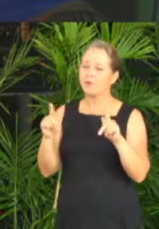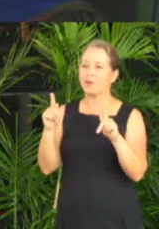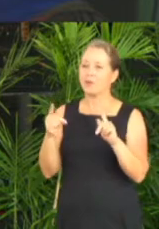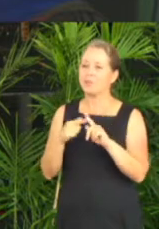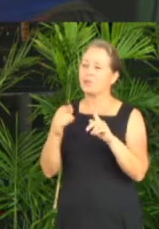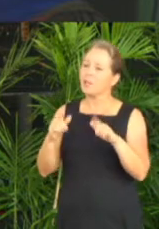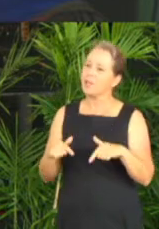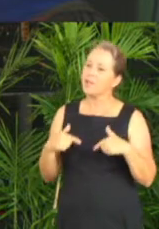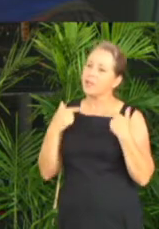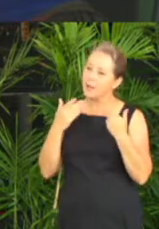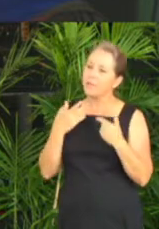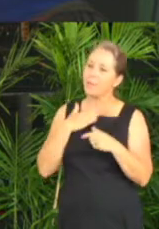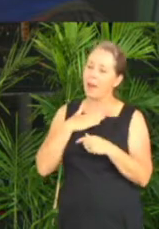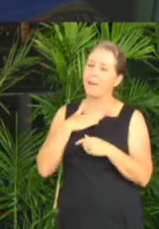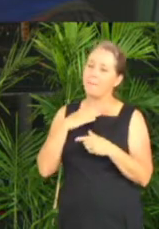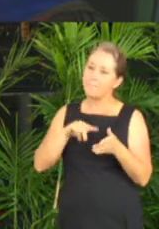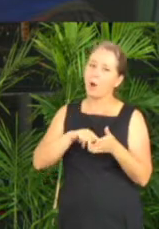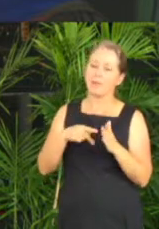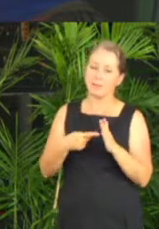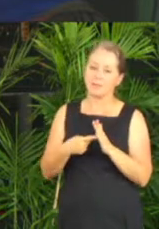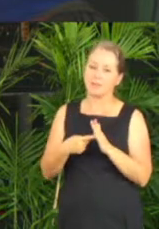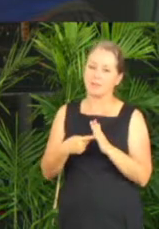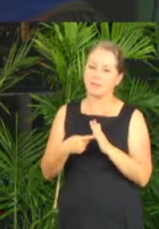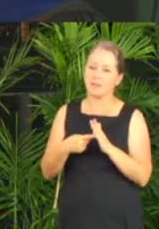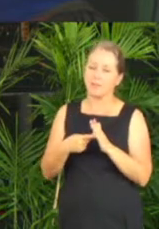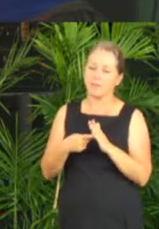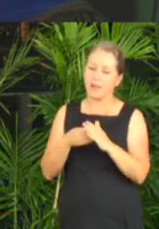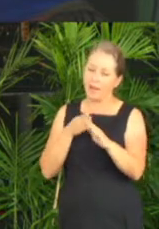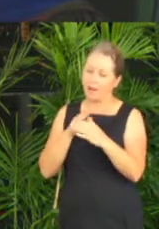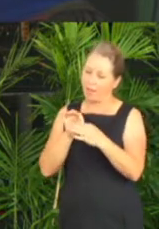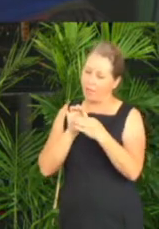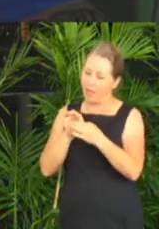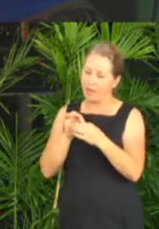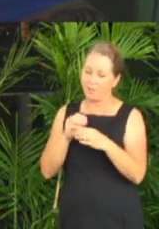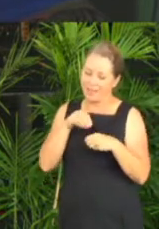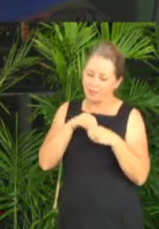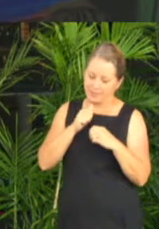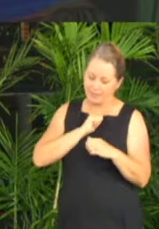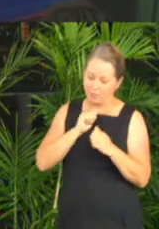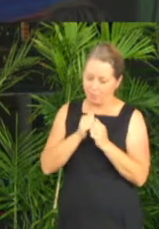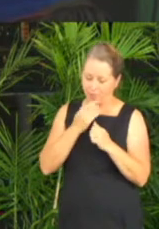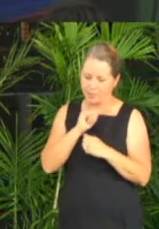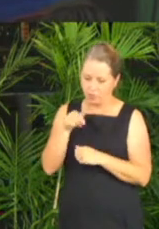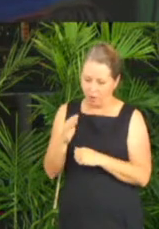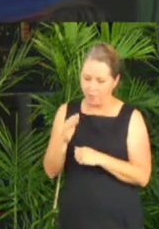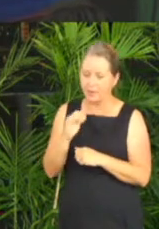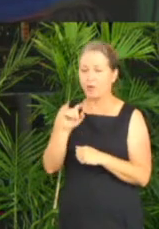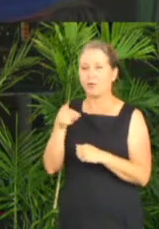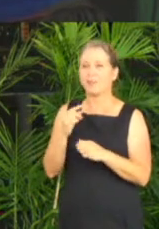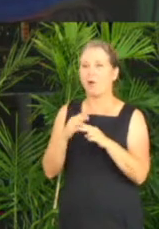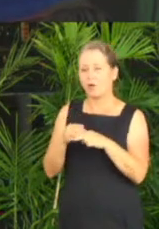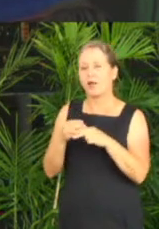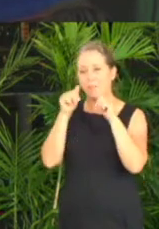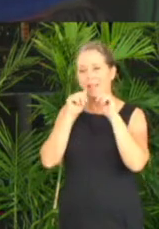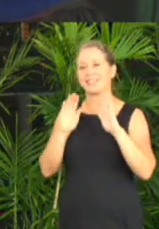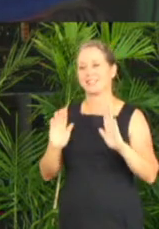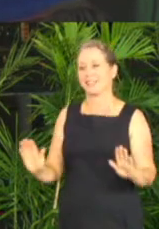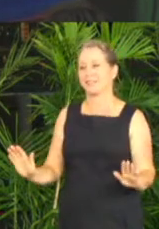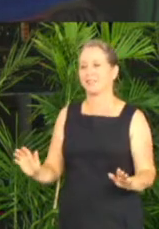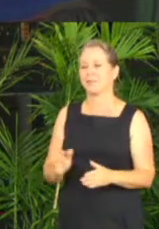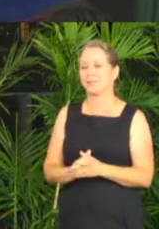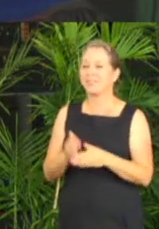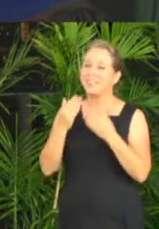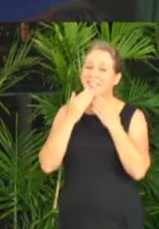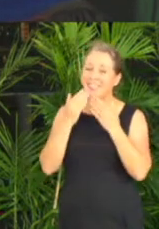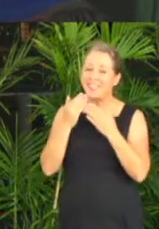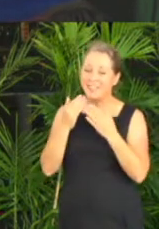to live out my purpose and align my inner self with my job can only be called a blessing.